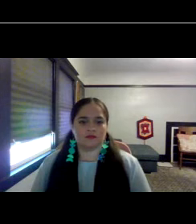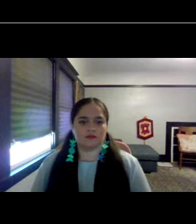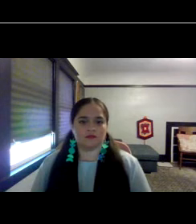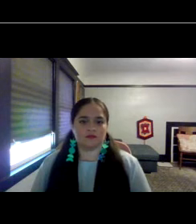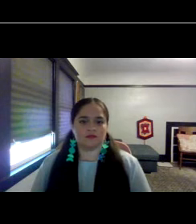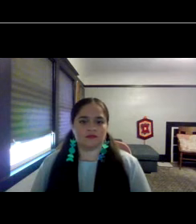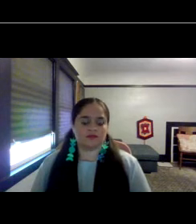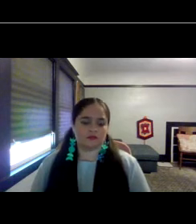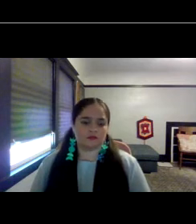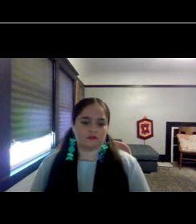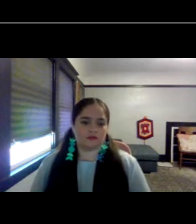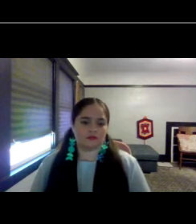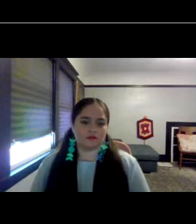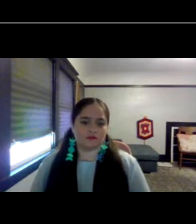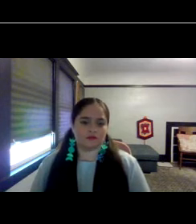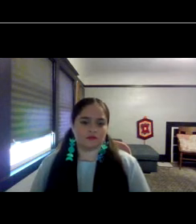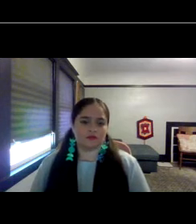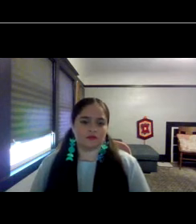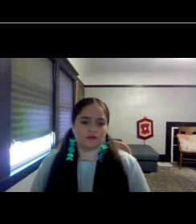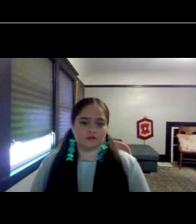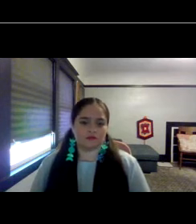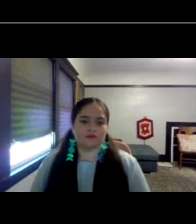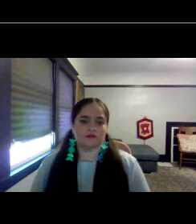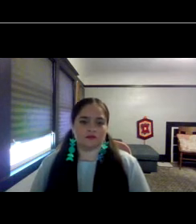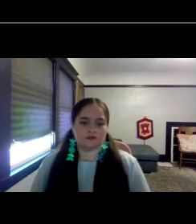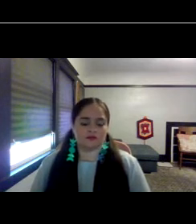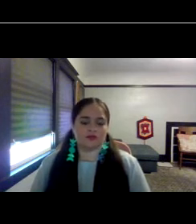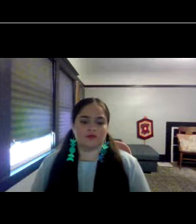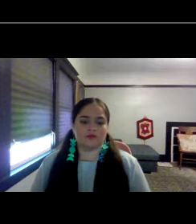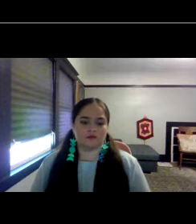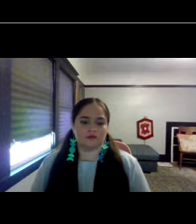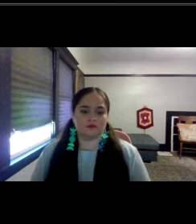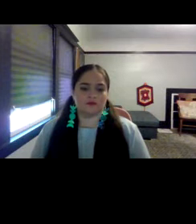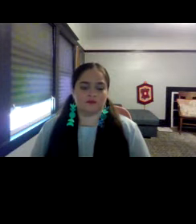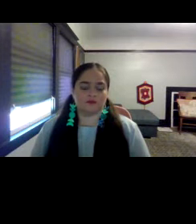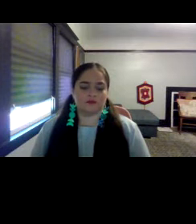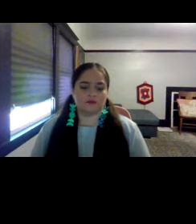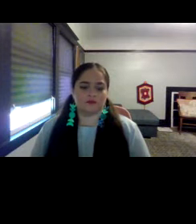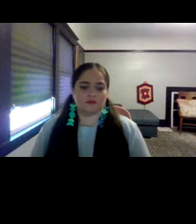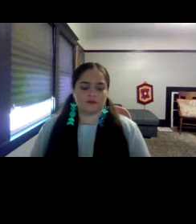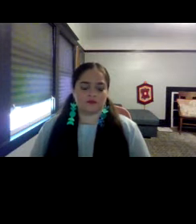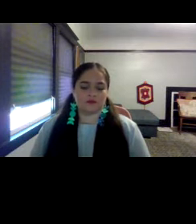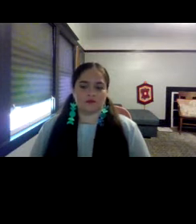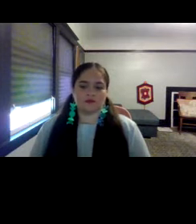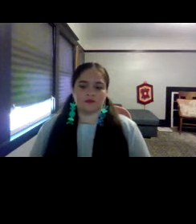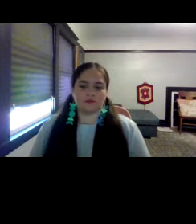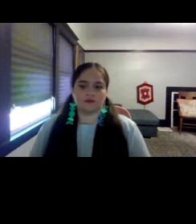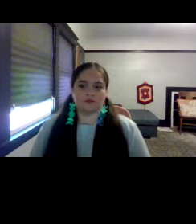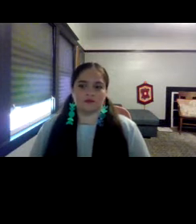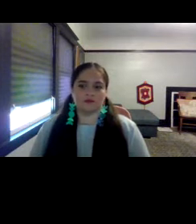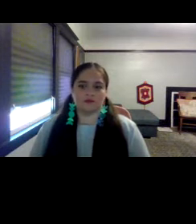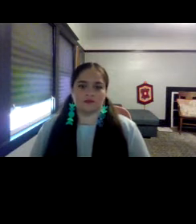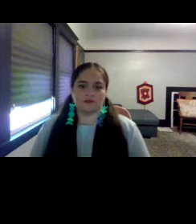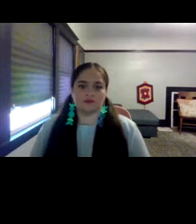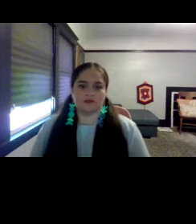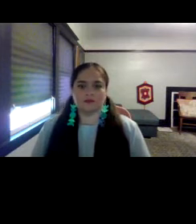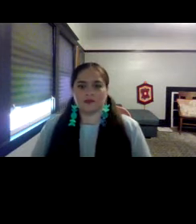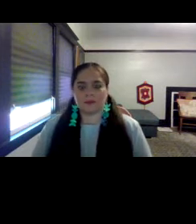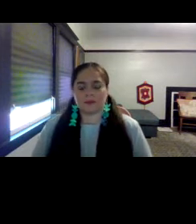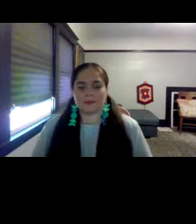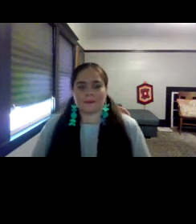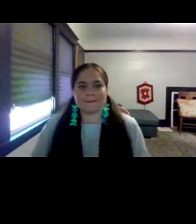We received a question if there will be interviews in order for folks to serve on this committee. At this time, we